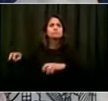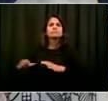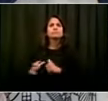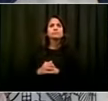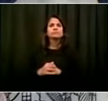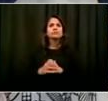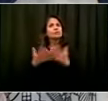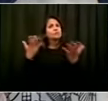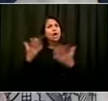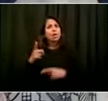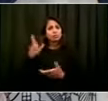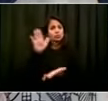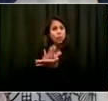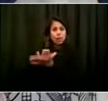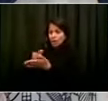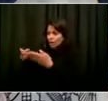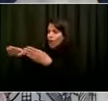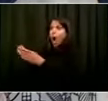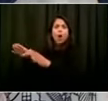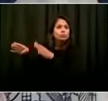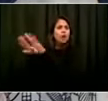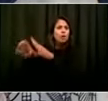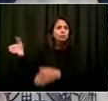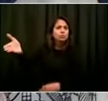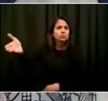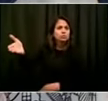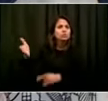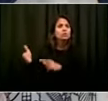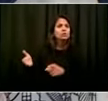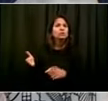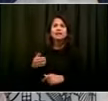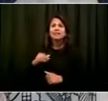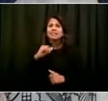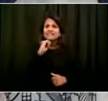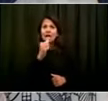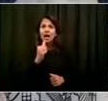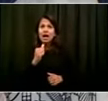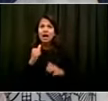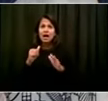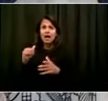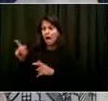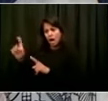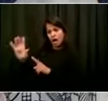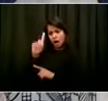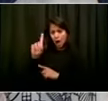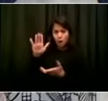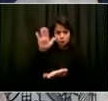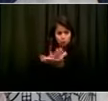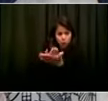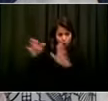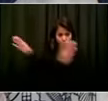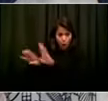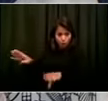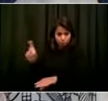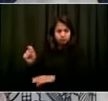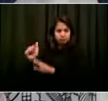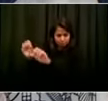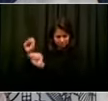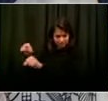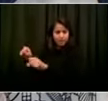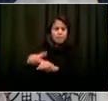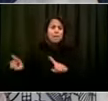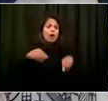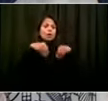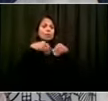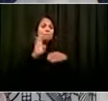the enforcement of those rules is very, very clear. If anyone tries to violate those, as we saw some back in March and April, for